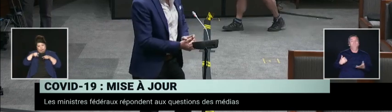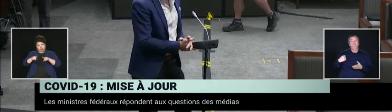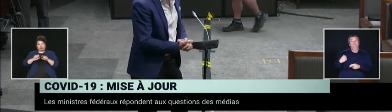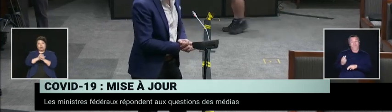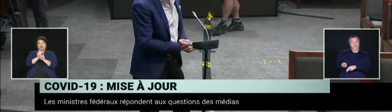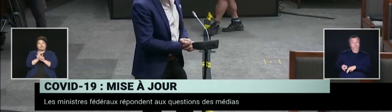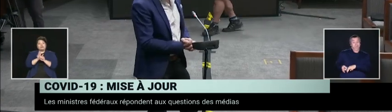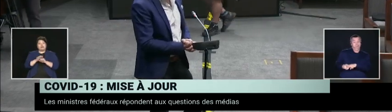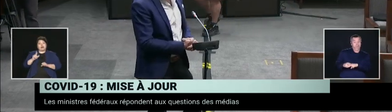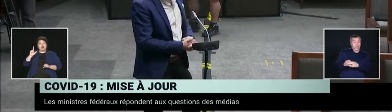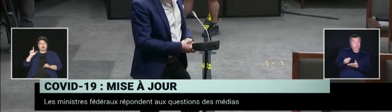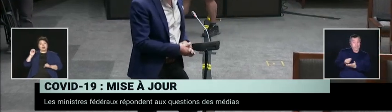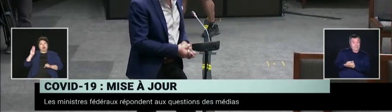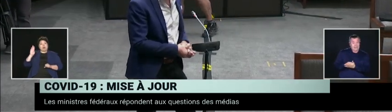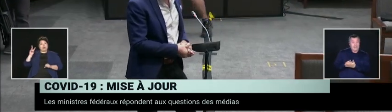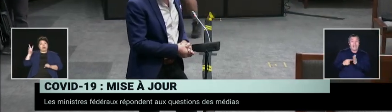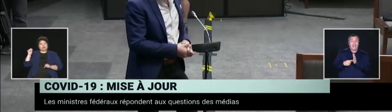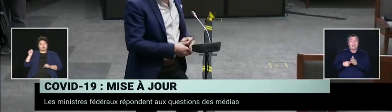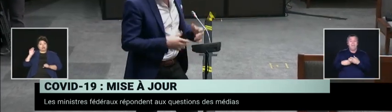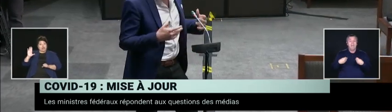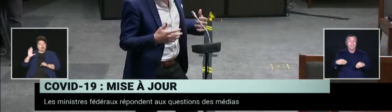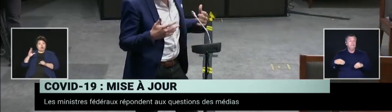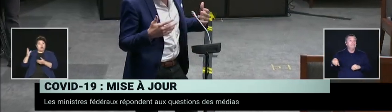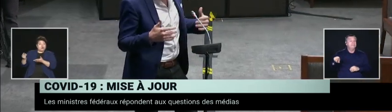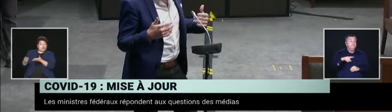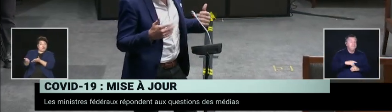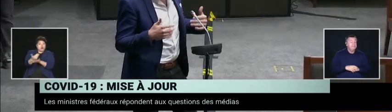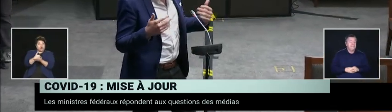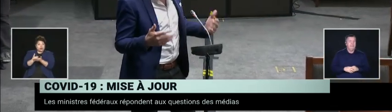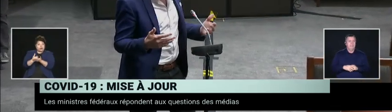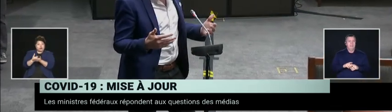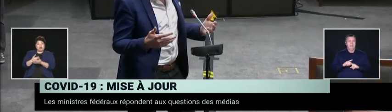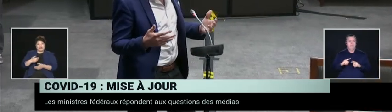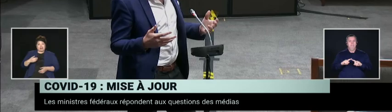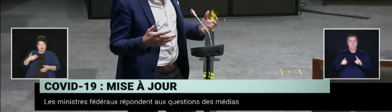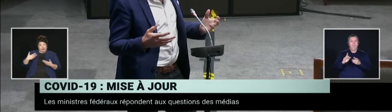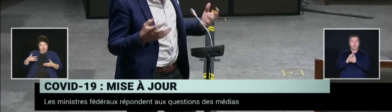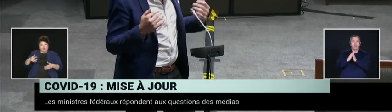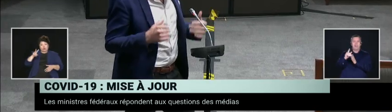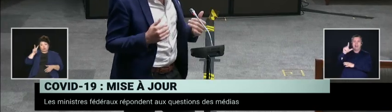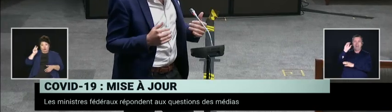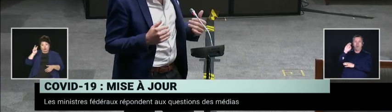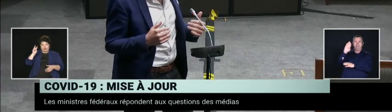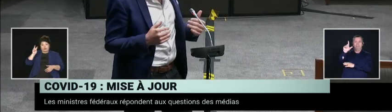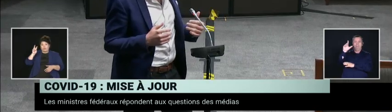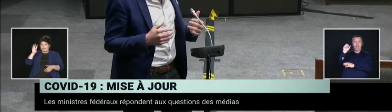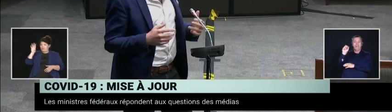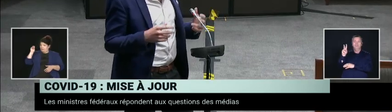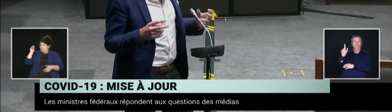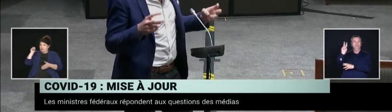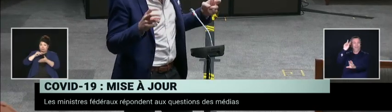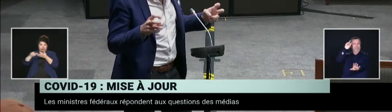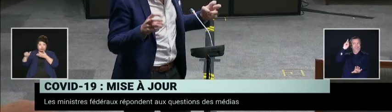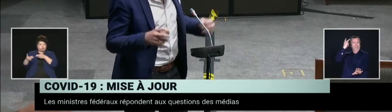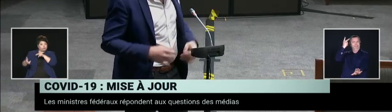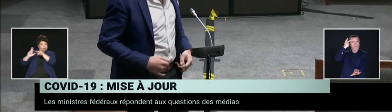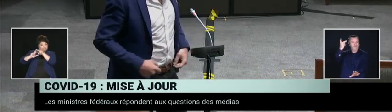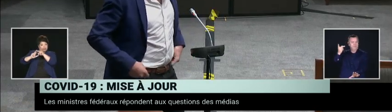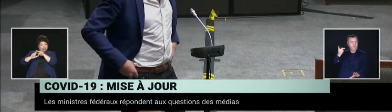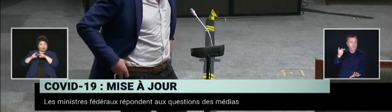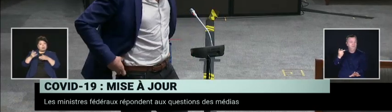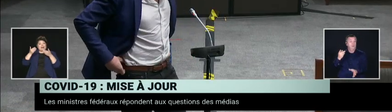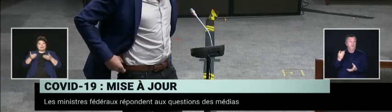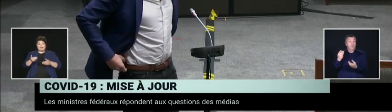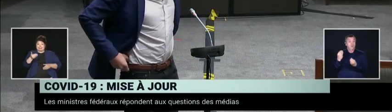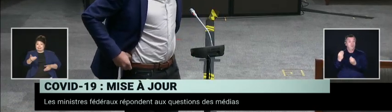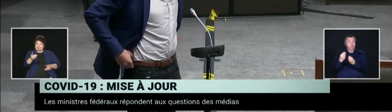almost $250 million, which is up substantially from last quarter. But coming this Saturday, they are reducing the $2 kind of pandemic pay that is